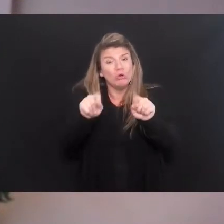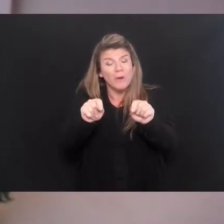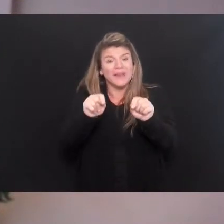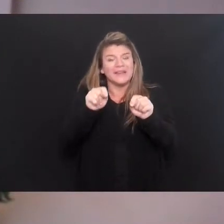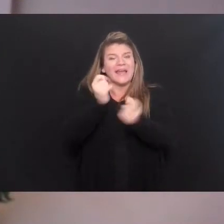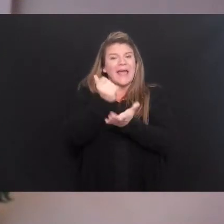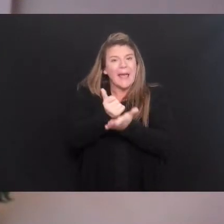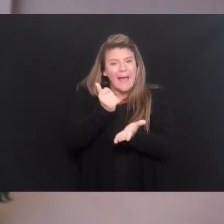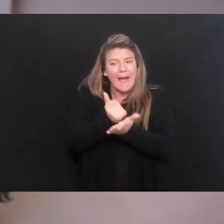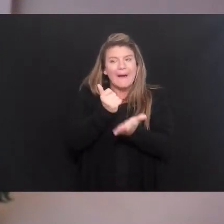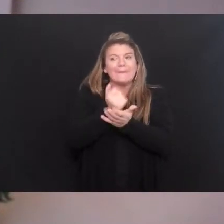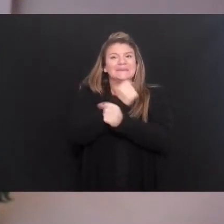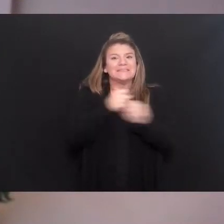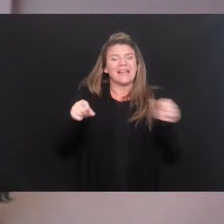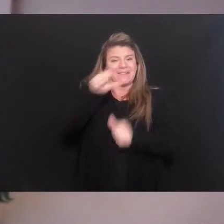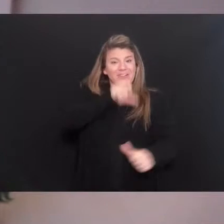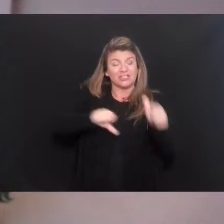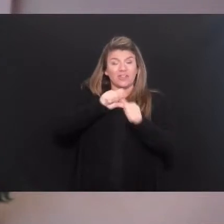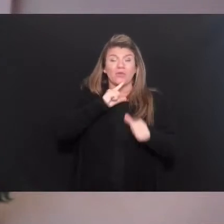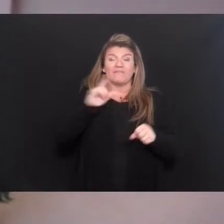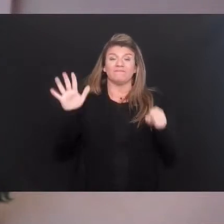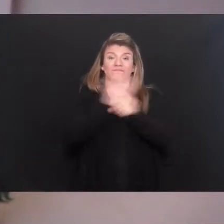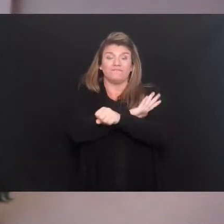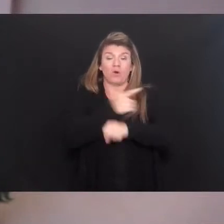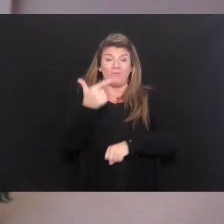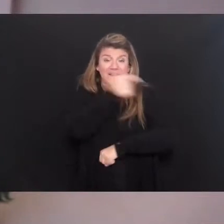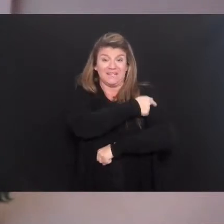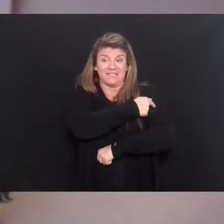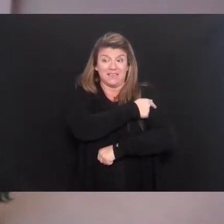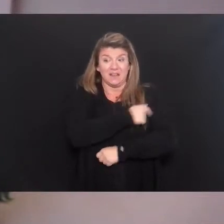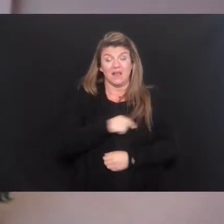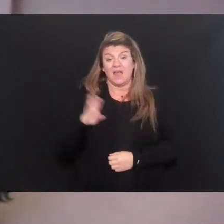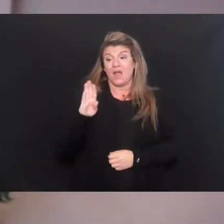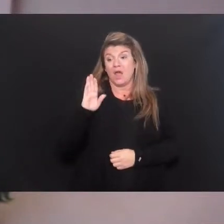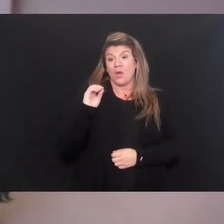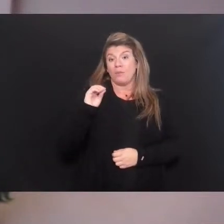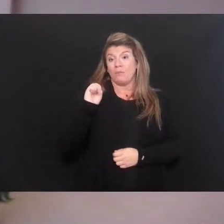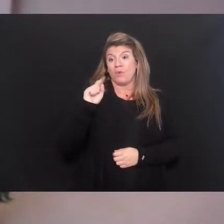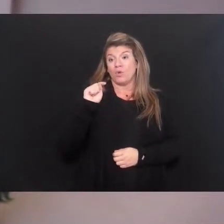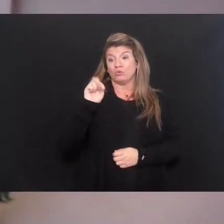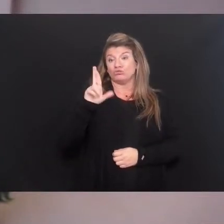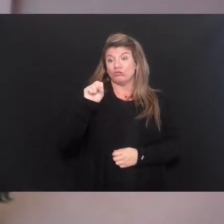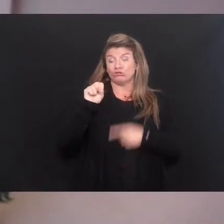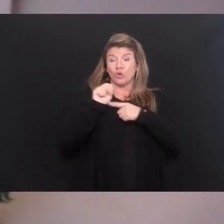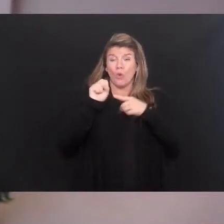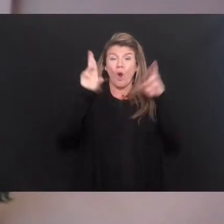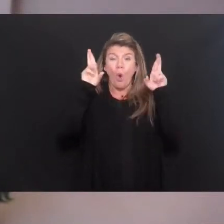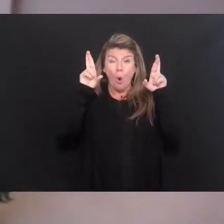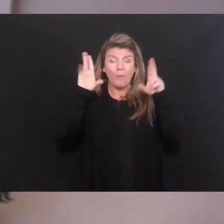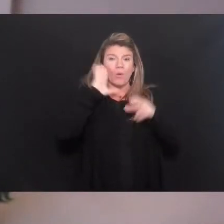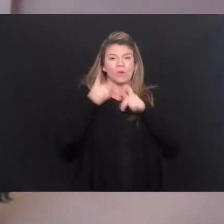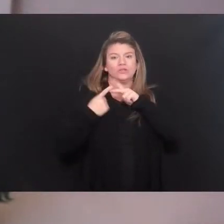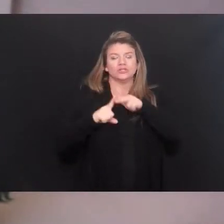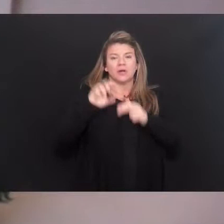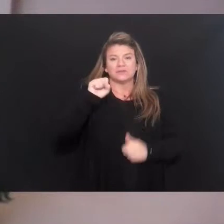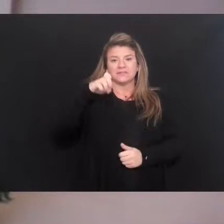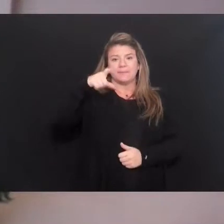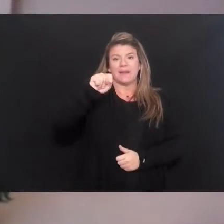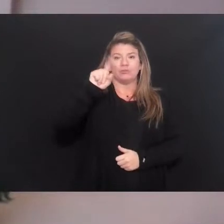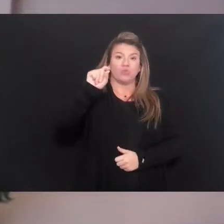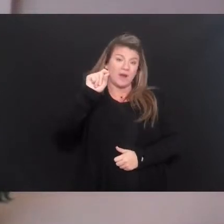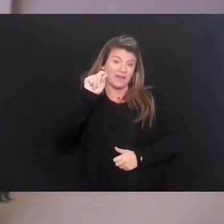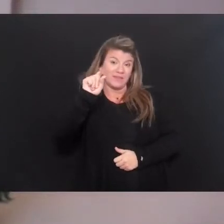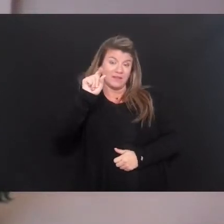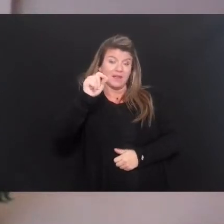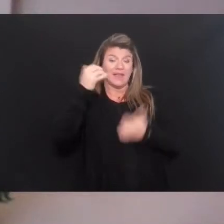full vaccination is the way to go. Boosters are likely to start September 20th. It's